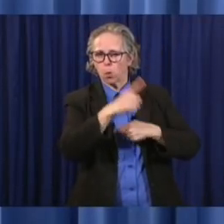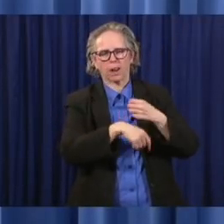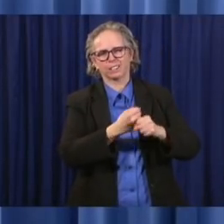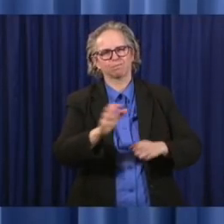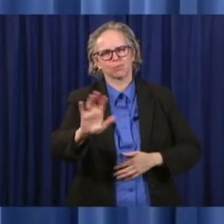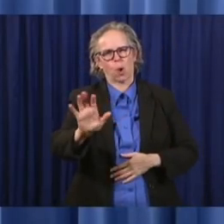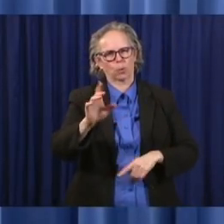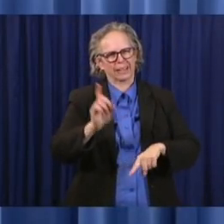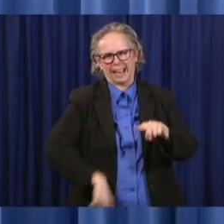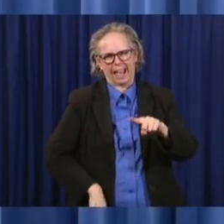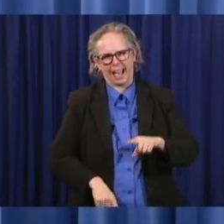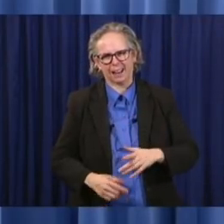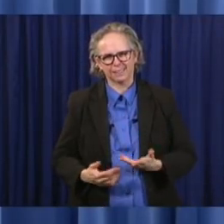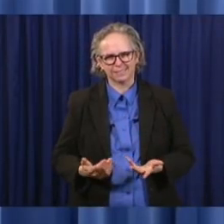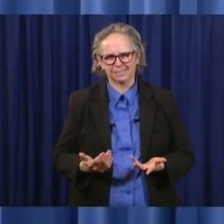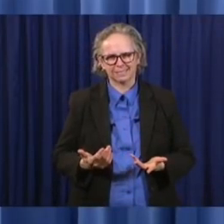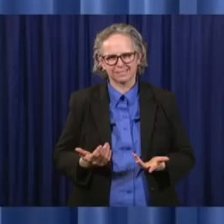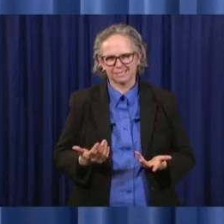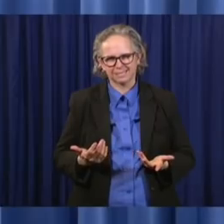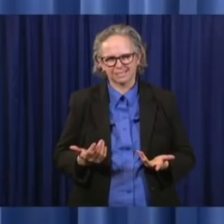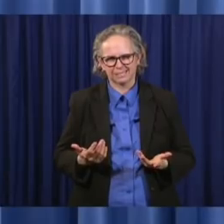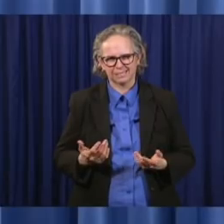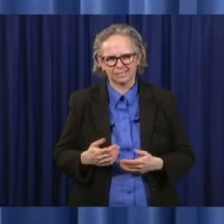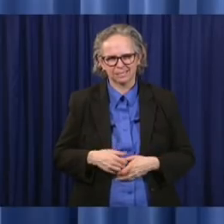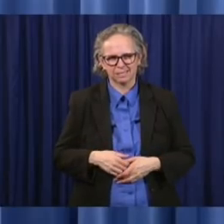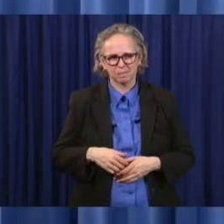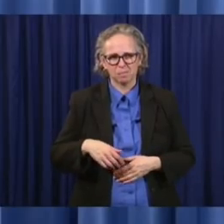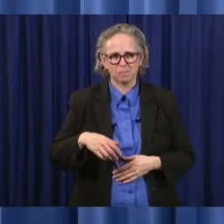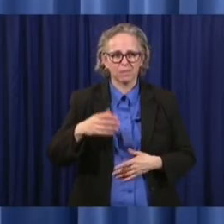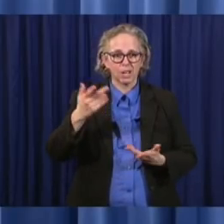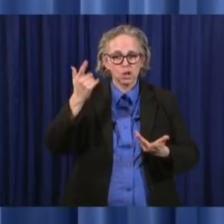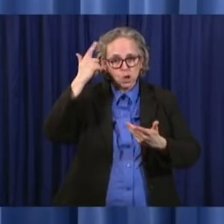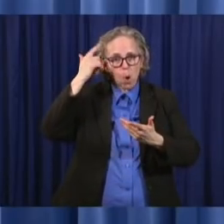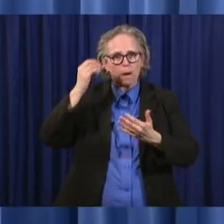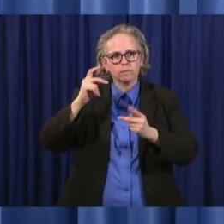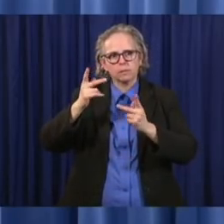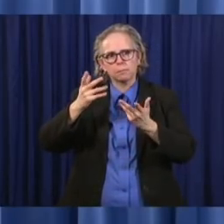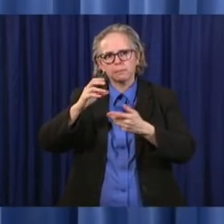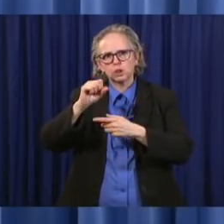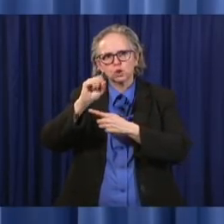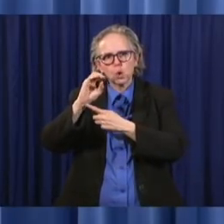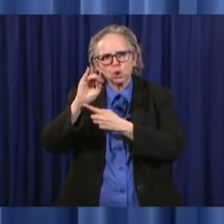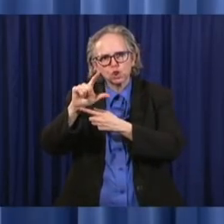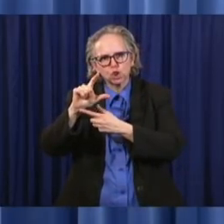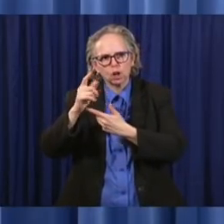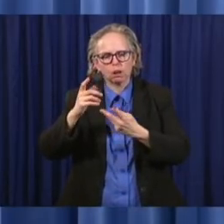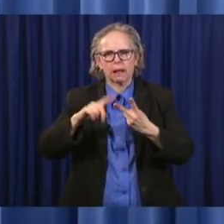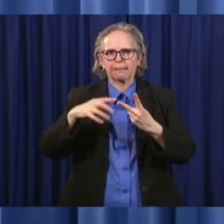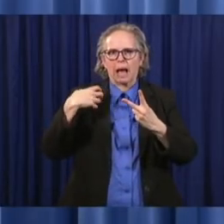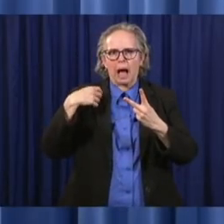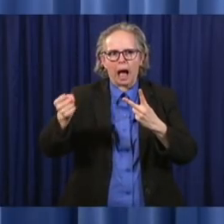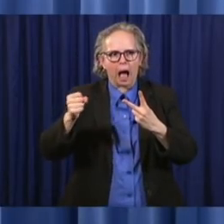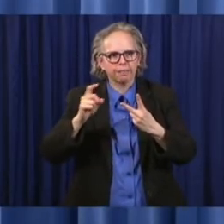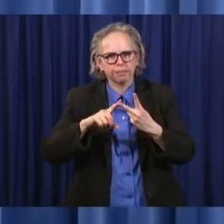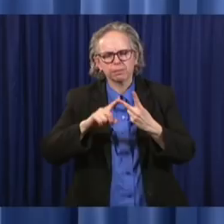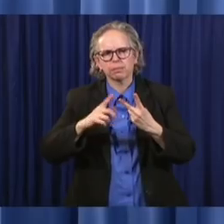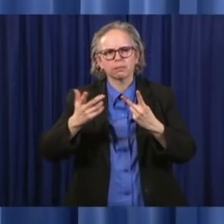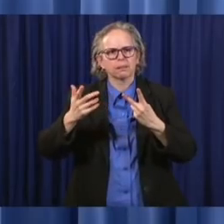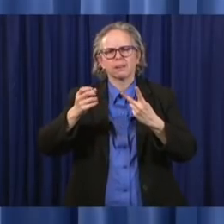The social consequences and the health consequences would be astronomical.